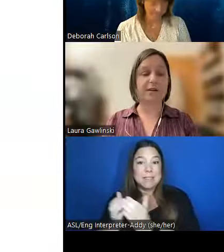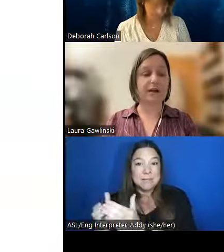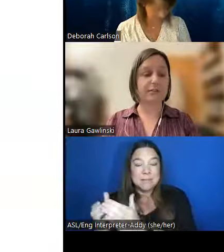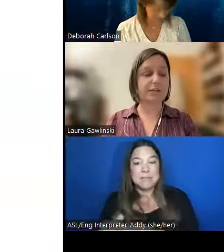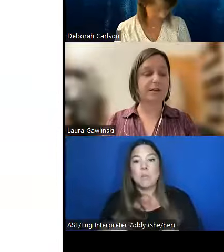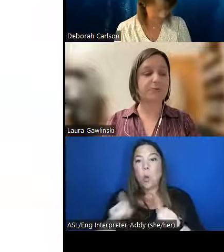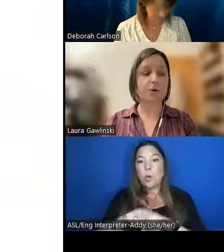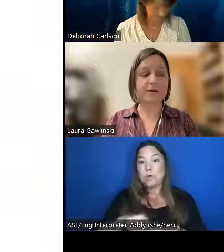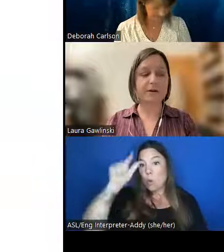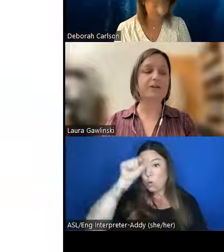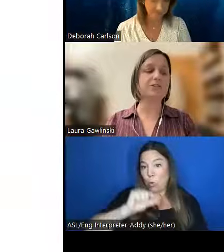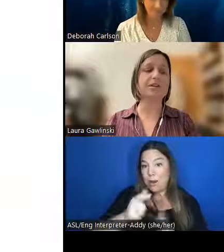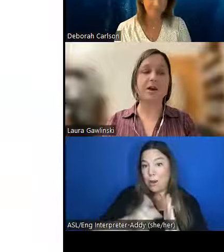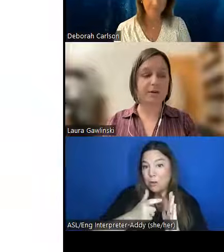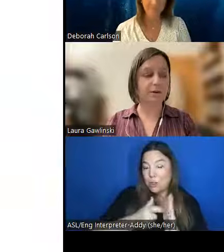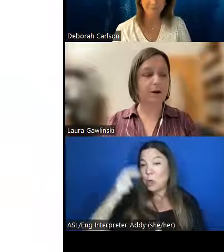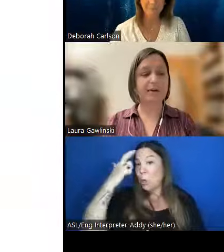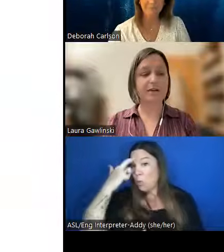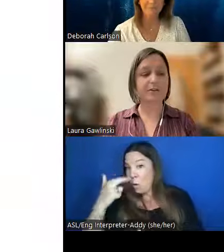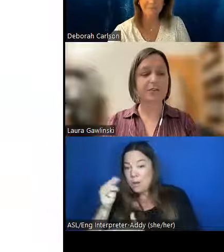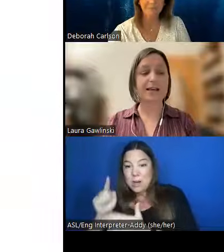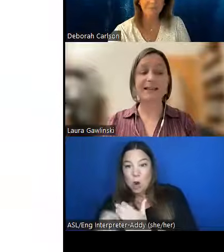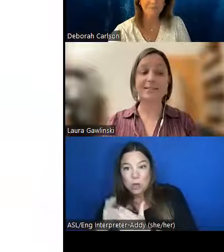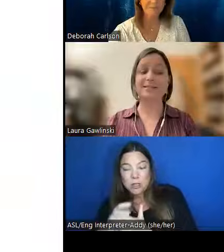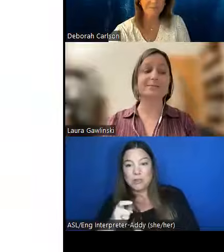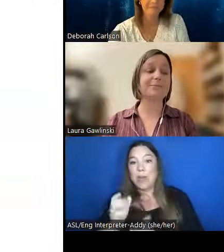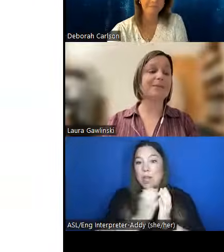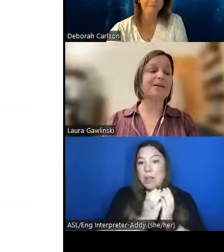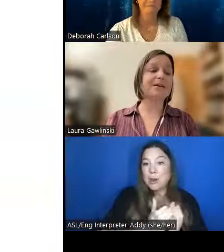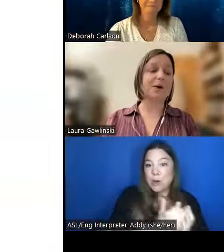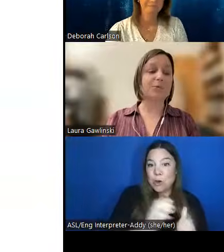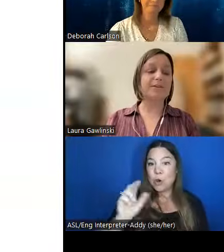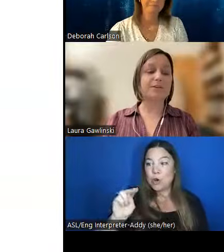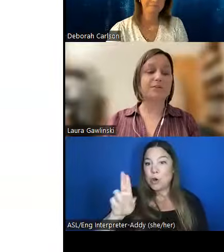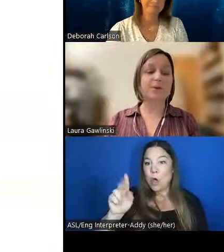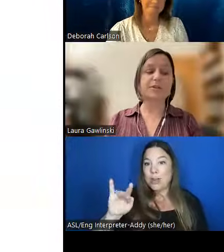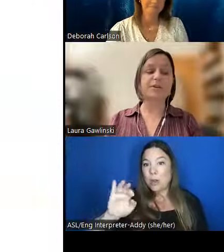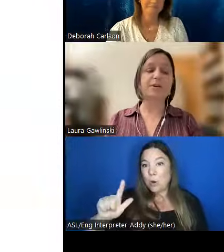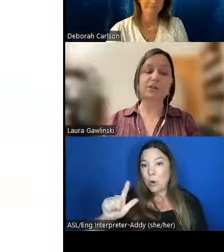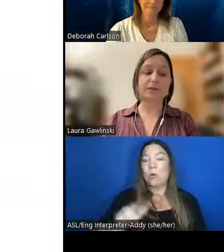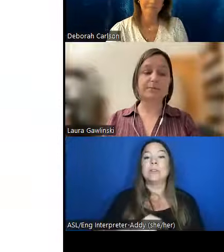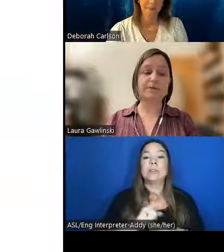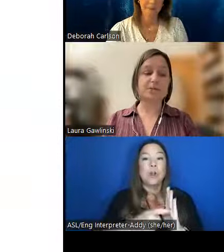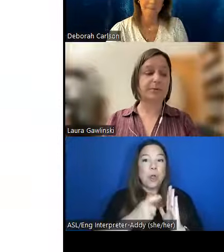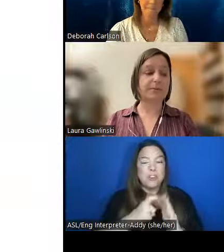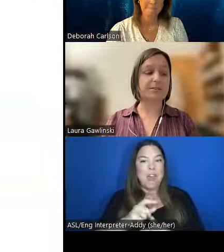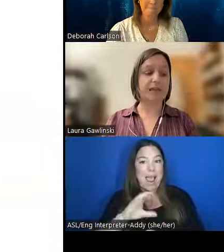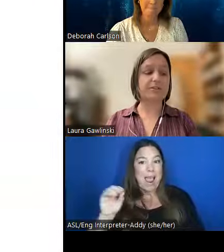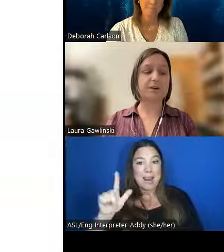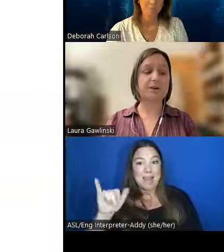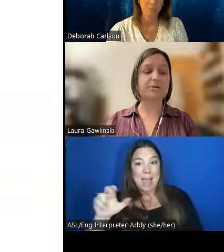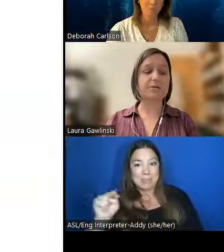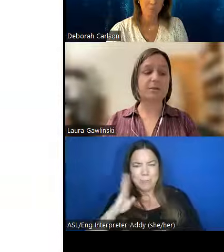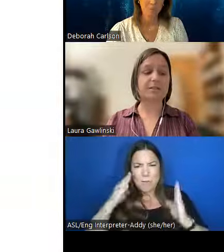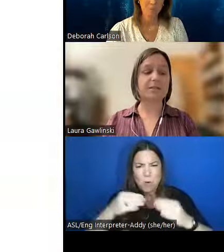Greek archaeology, Roman archaeology, nautical archaeology, and Latin. Her research focuses on the ships and shipwrecks of the